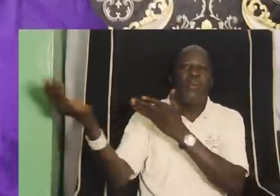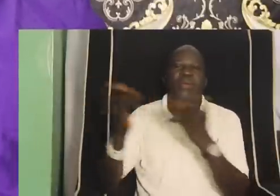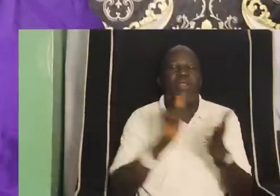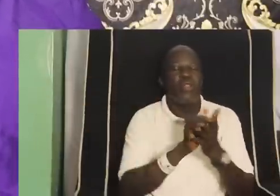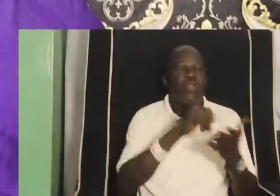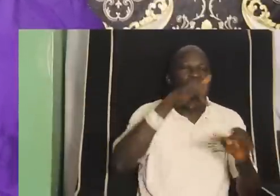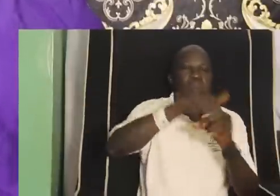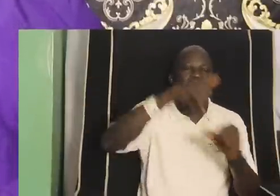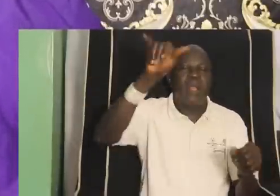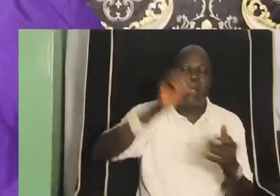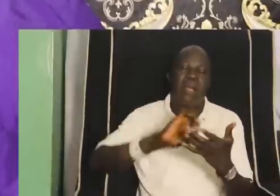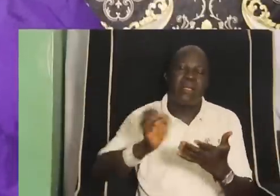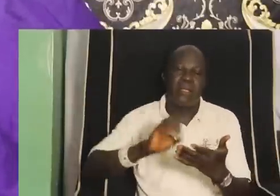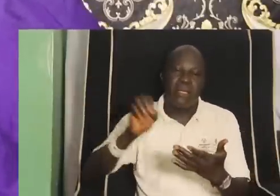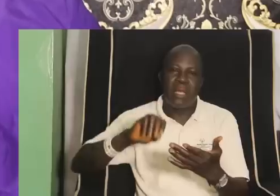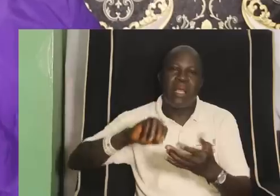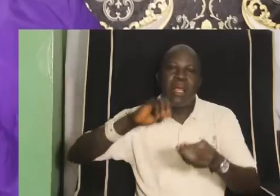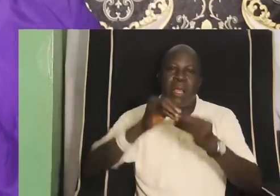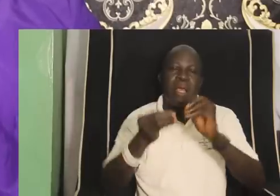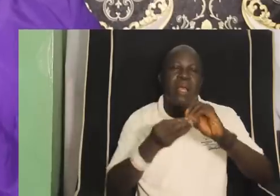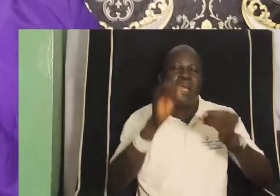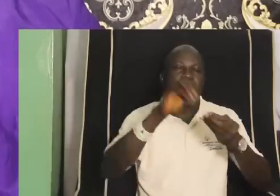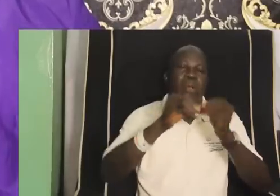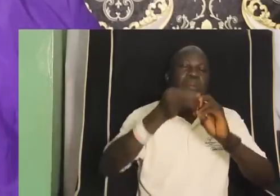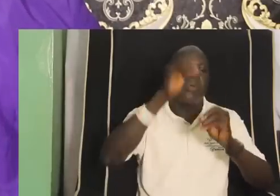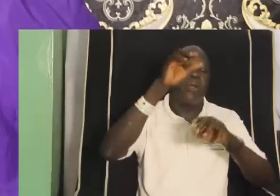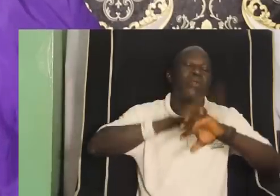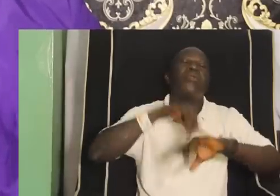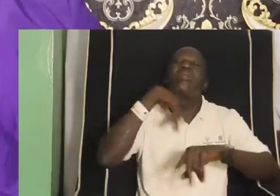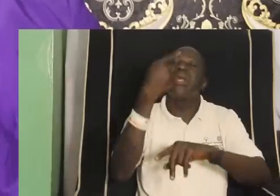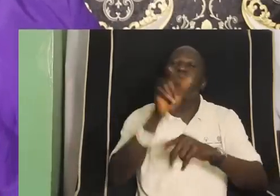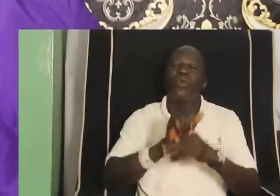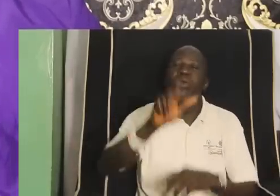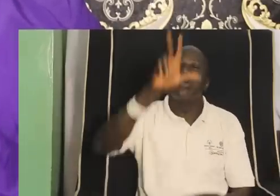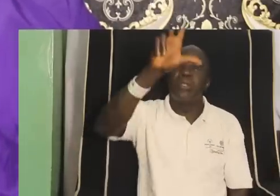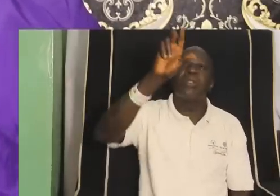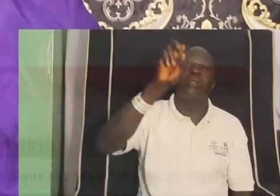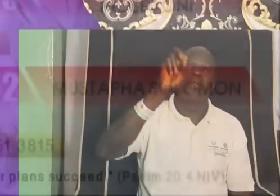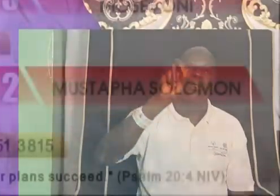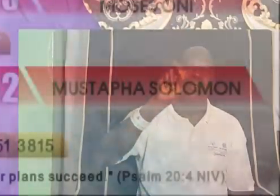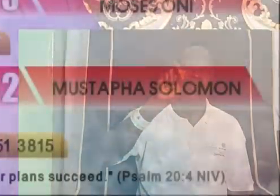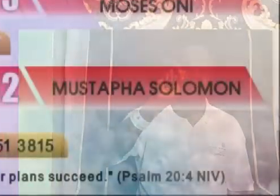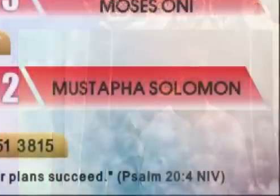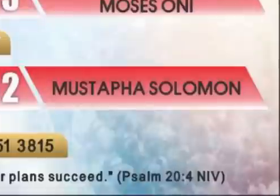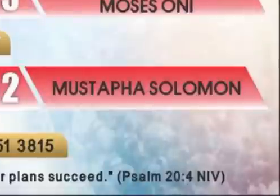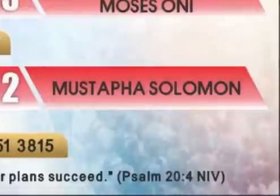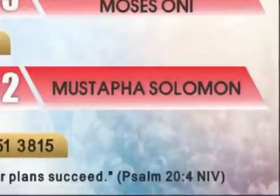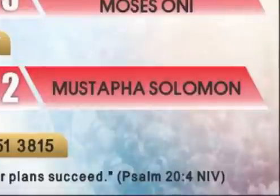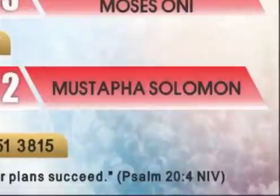wa ko sile you take your pen and write it account number mo fe pe yi account number I want to call